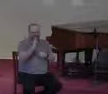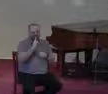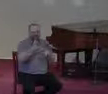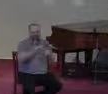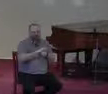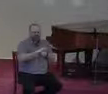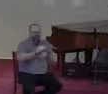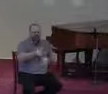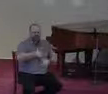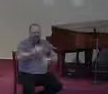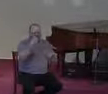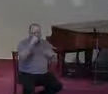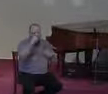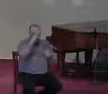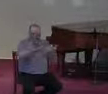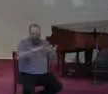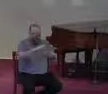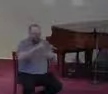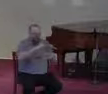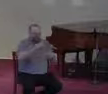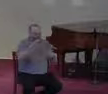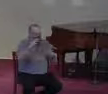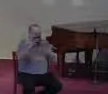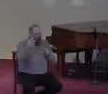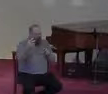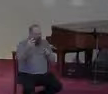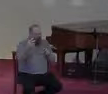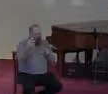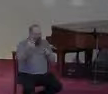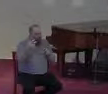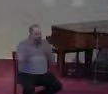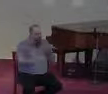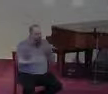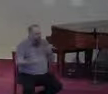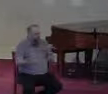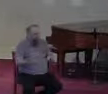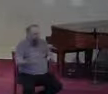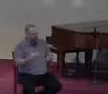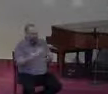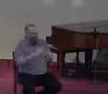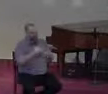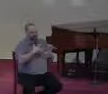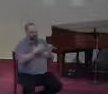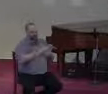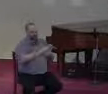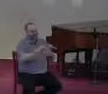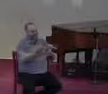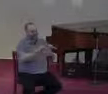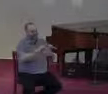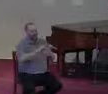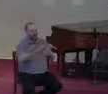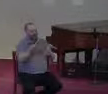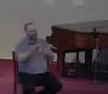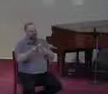anger, confusion, chaos. Or maybe it's just disconnected far away.